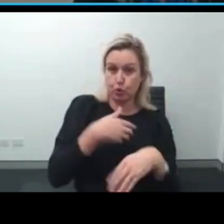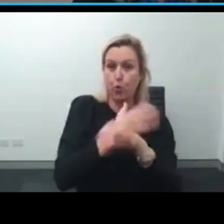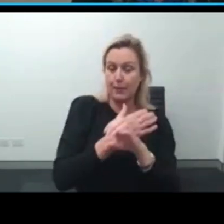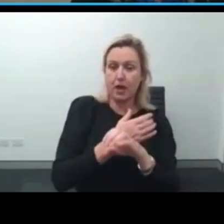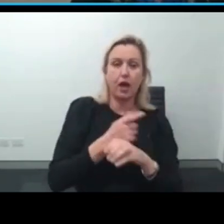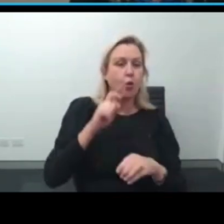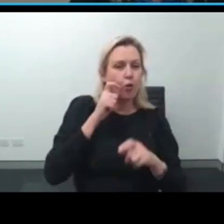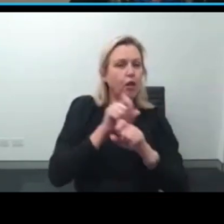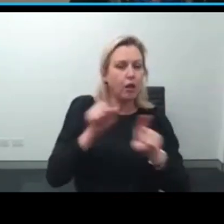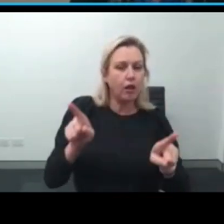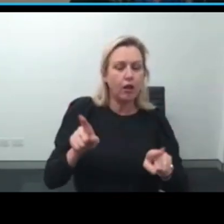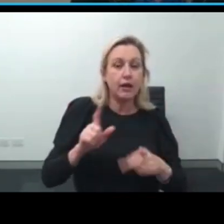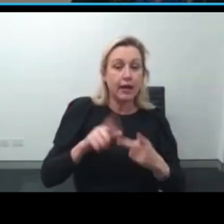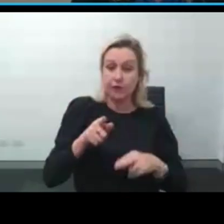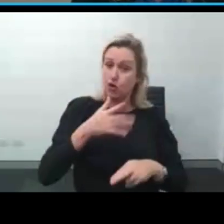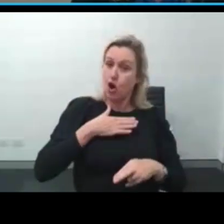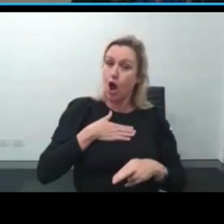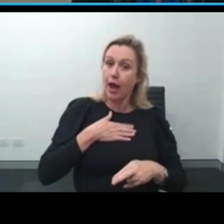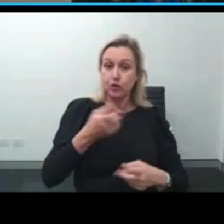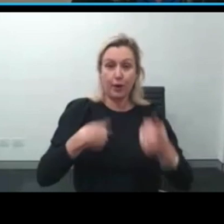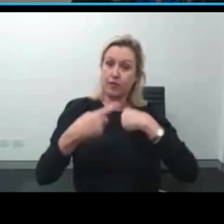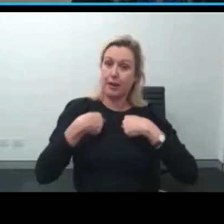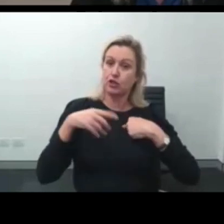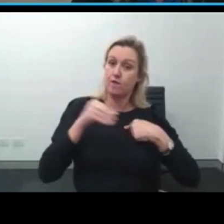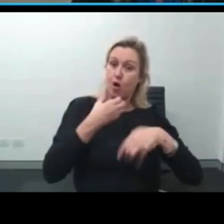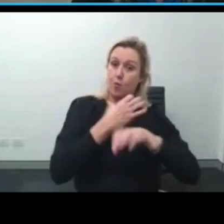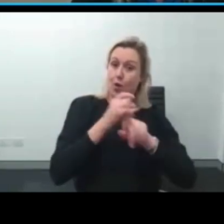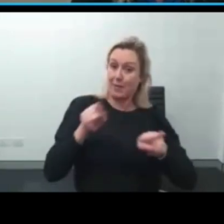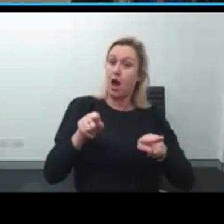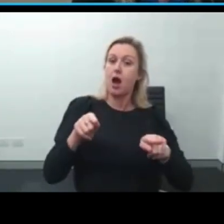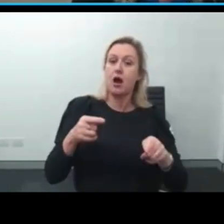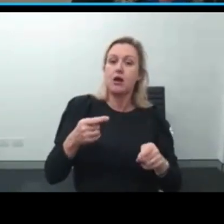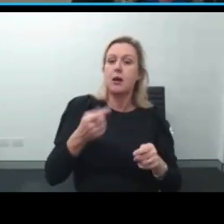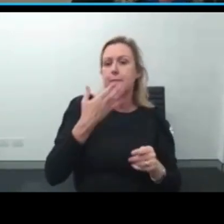become available if that's your preferred way to get information.